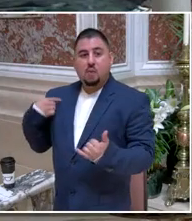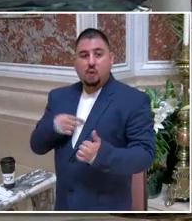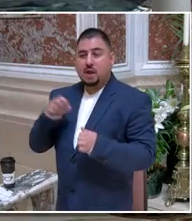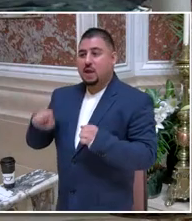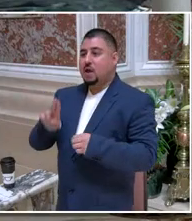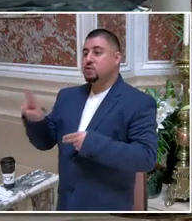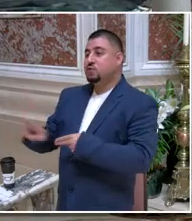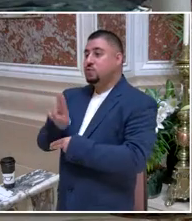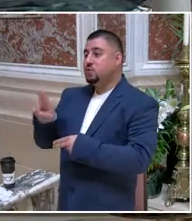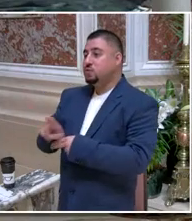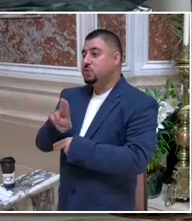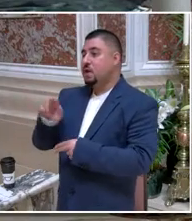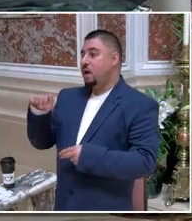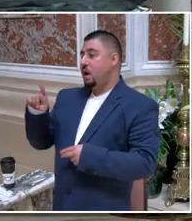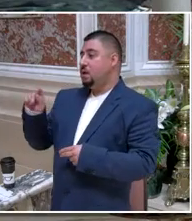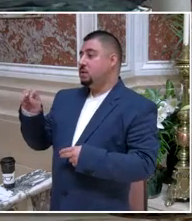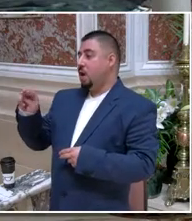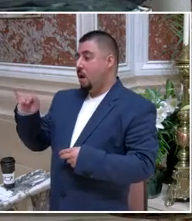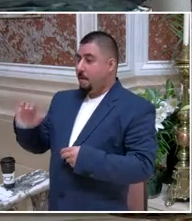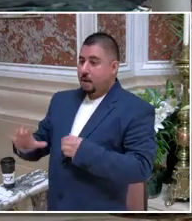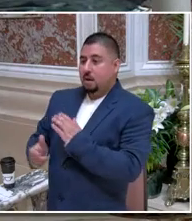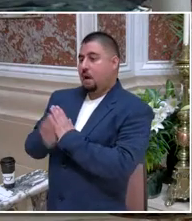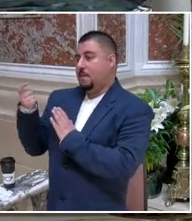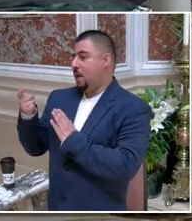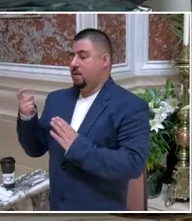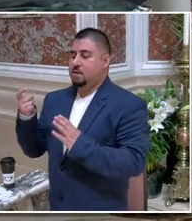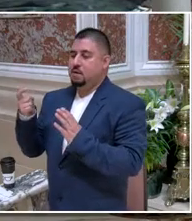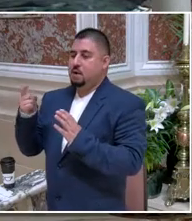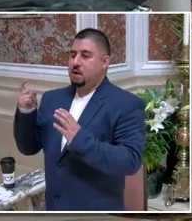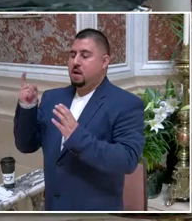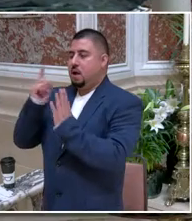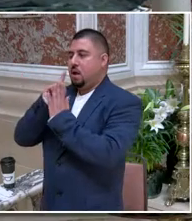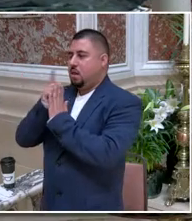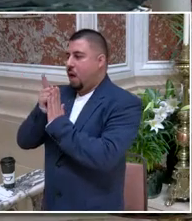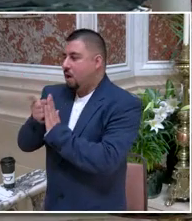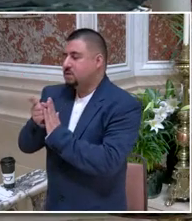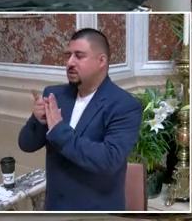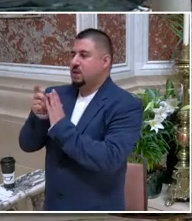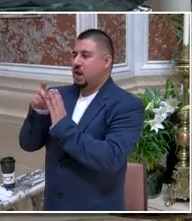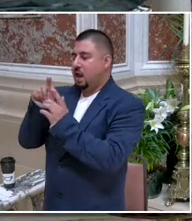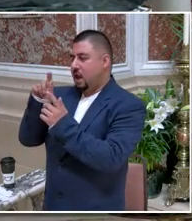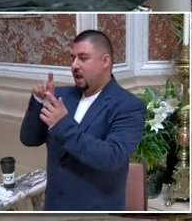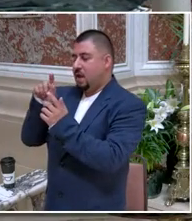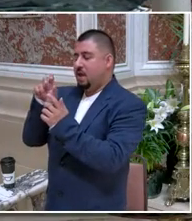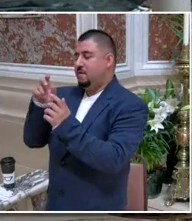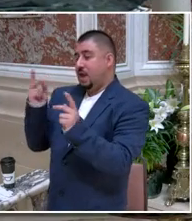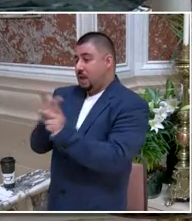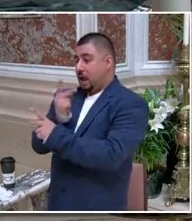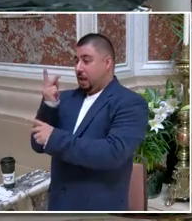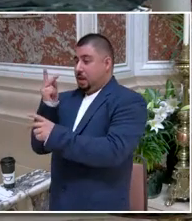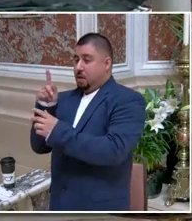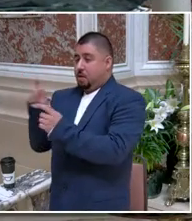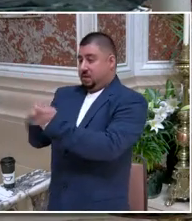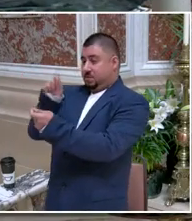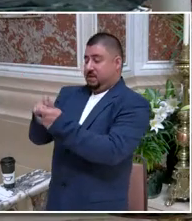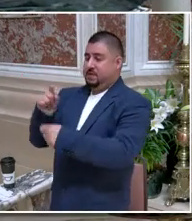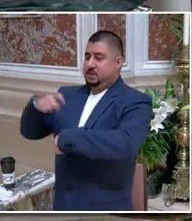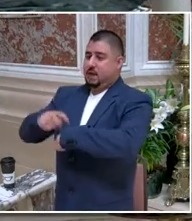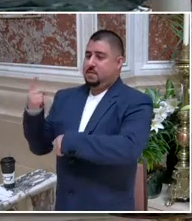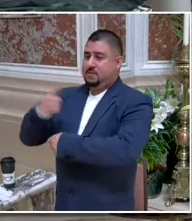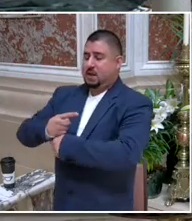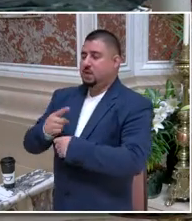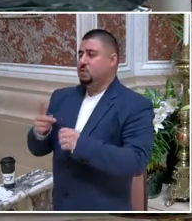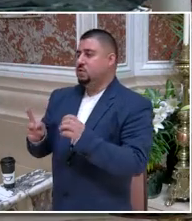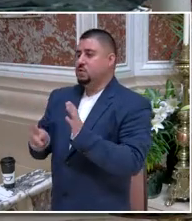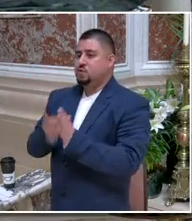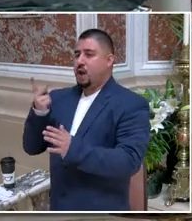use atomic clocks to calculate an even more precise time of day.